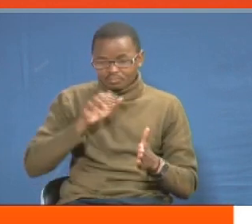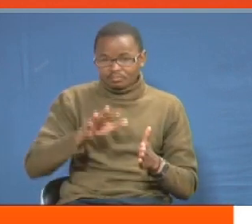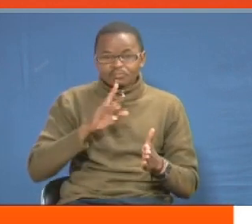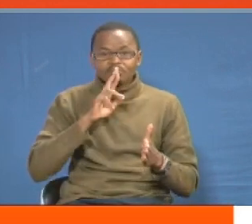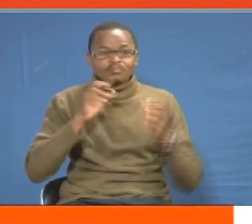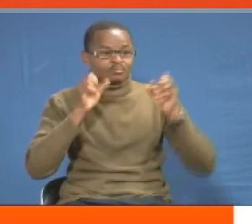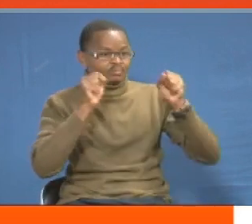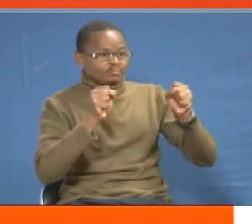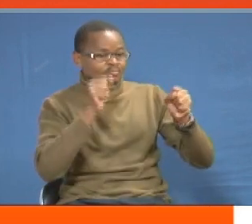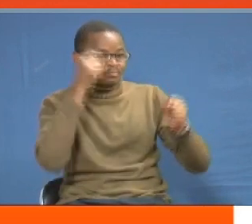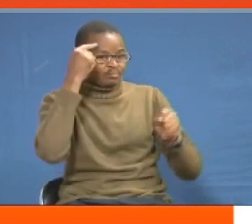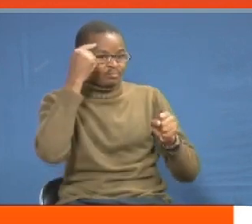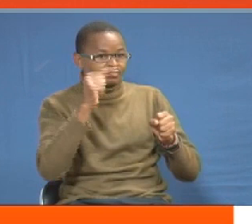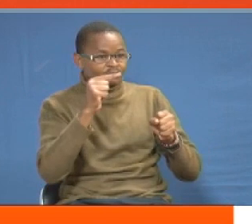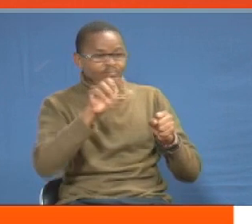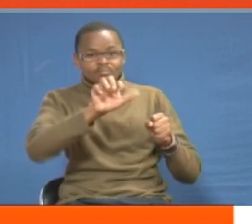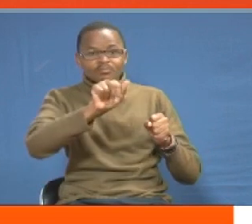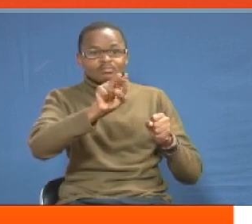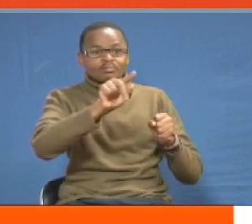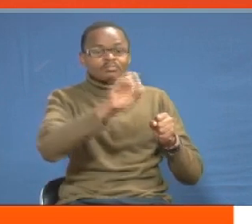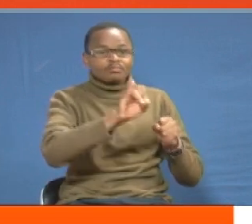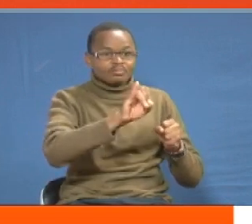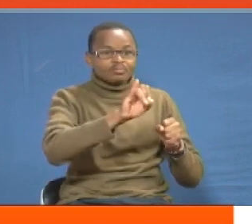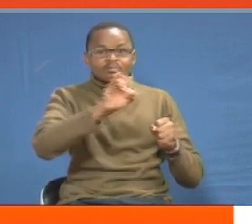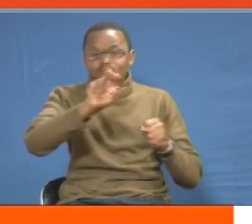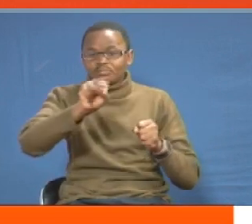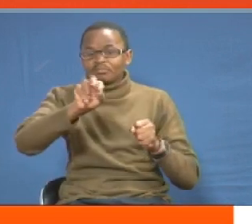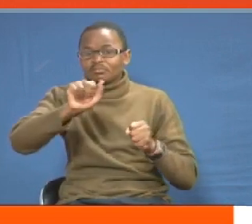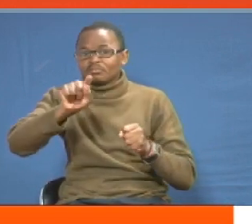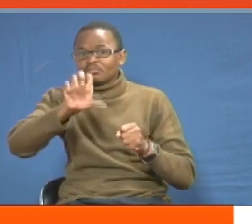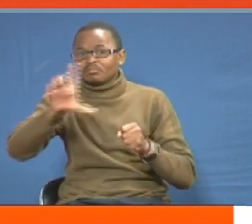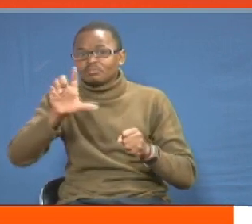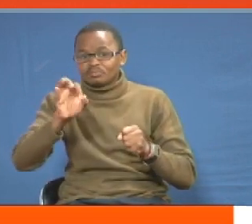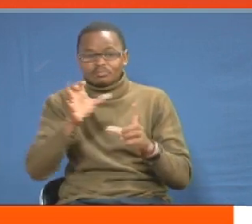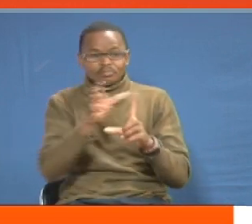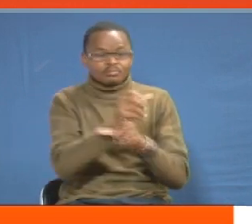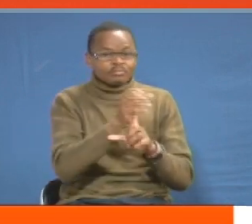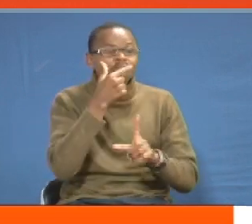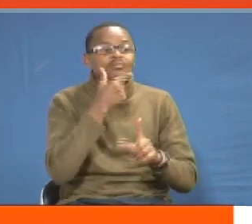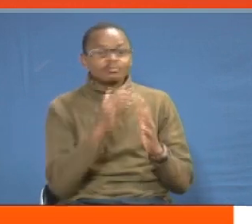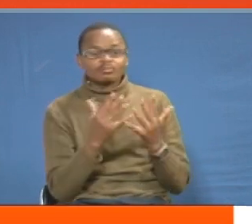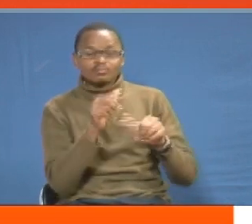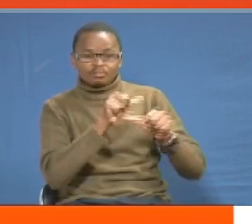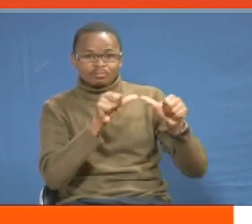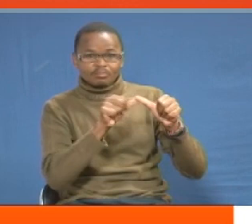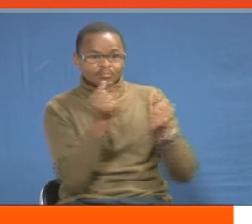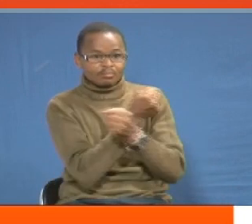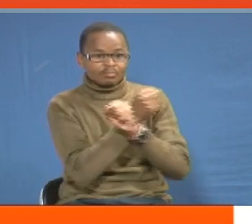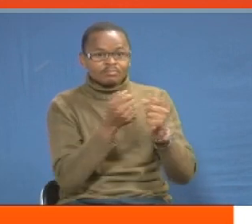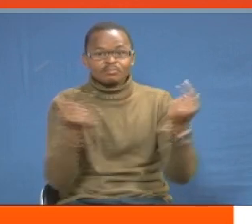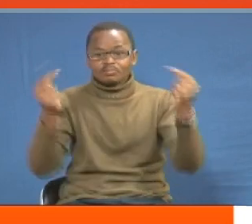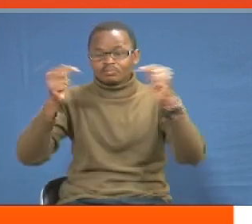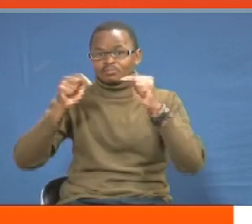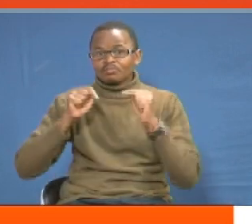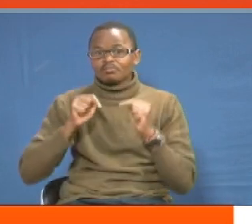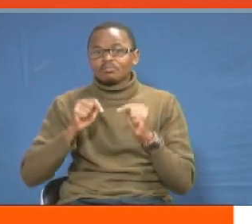girls who are confident to go for antenatal are the ones who are captured, because you'll capture the age. How about the ones who cannot